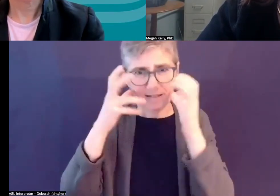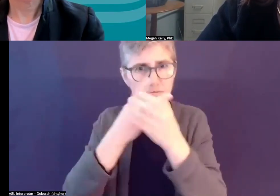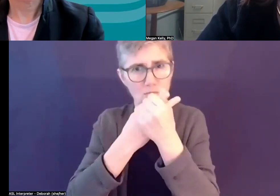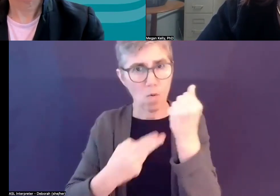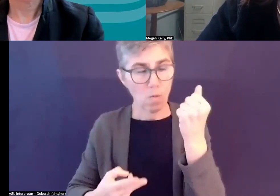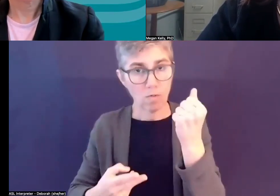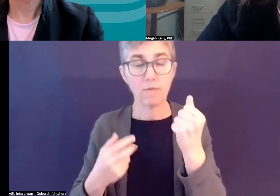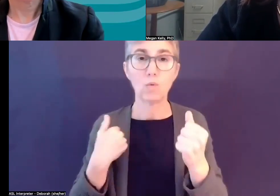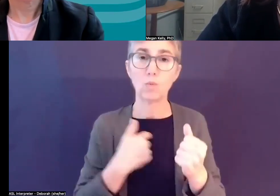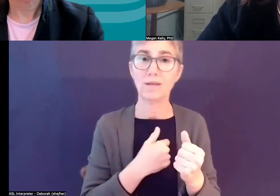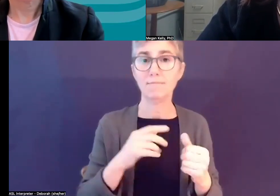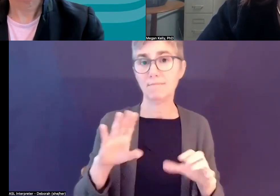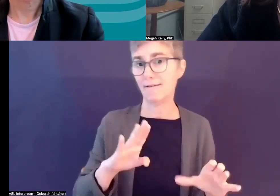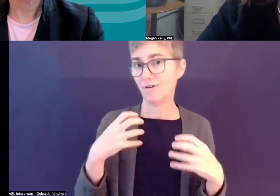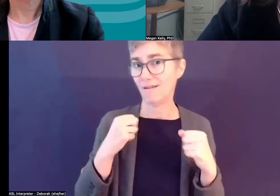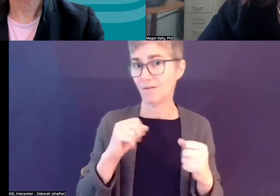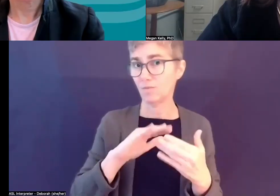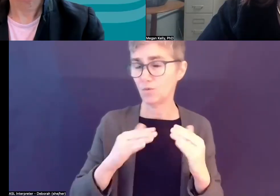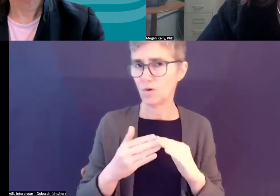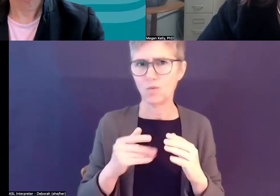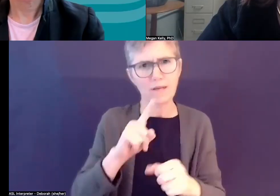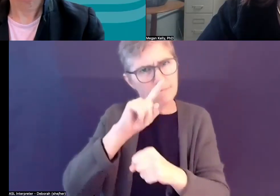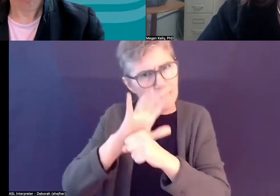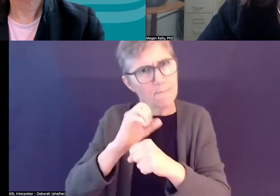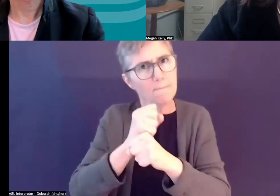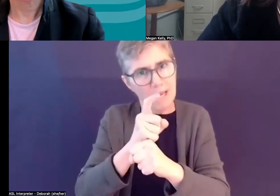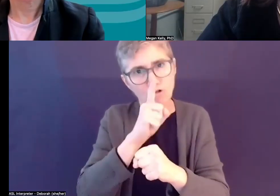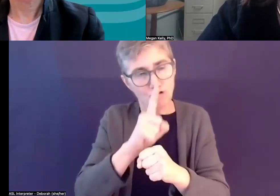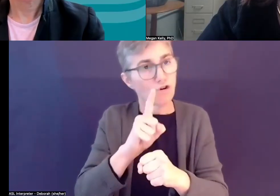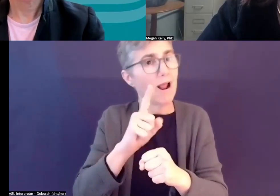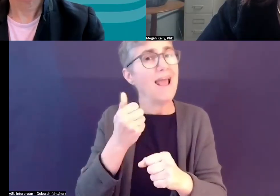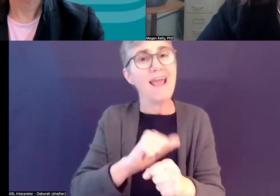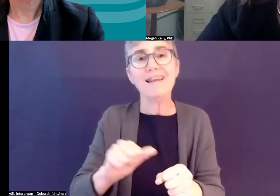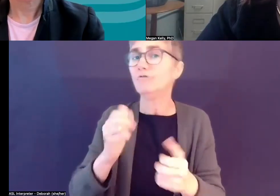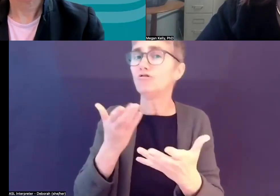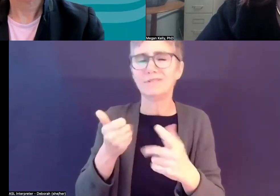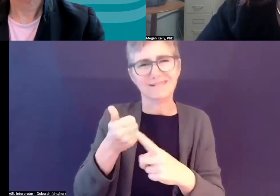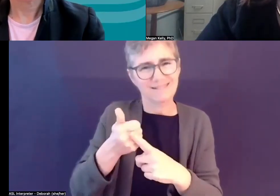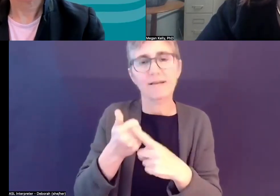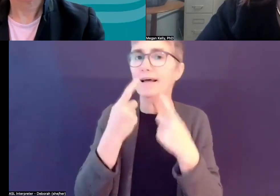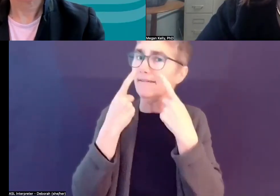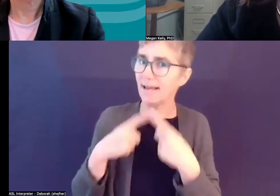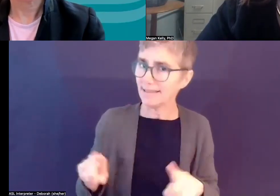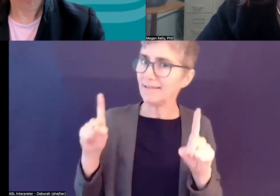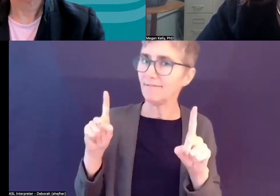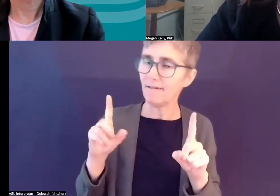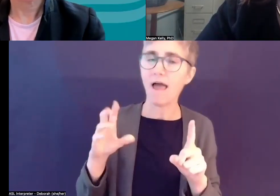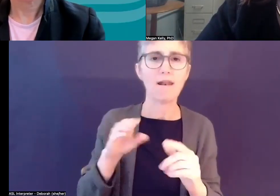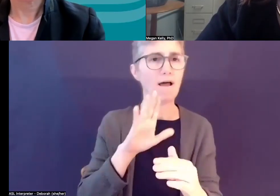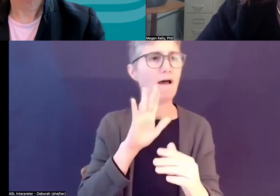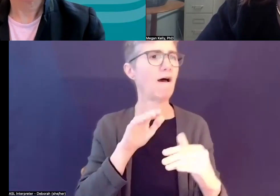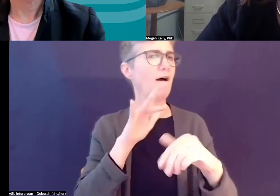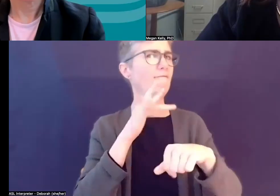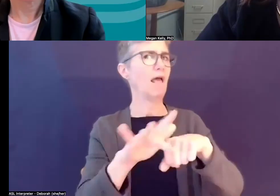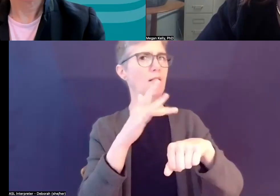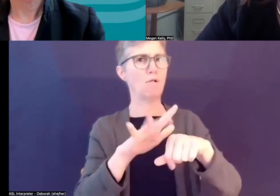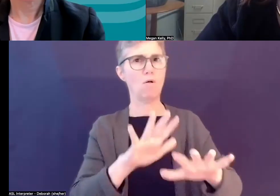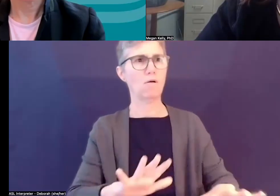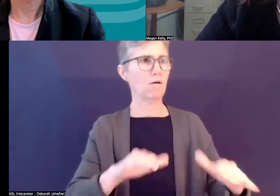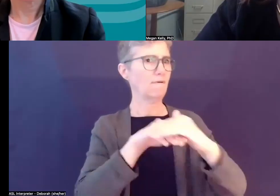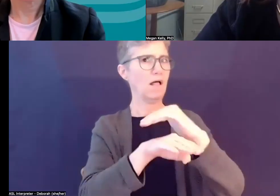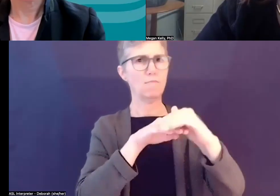community, we are committed to making sure that there are effective and accessible services that are available across the care